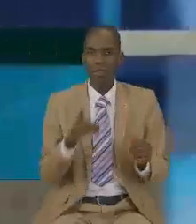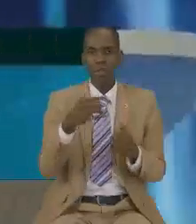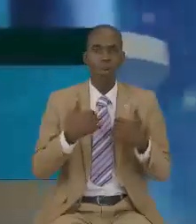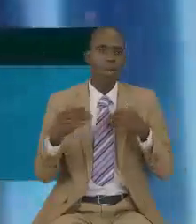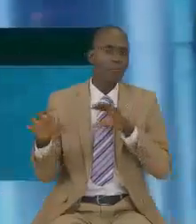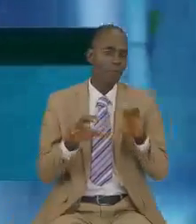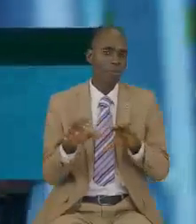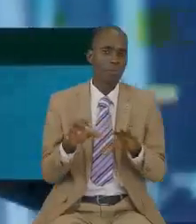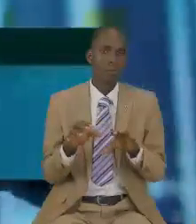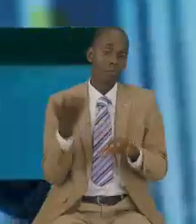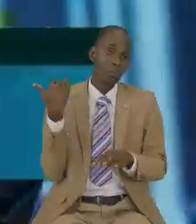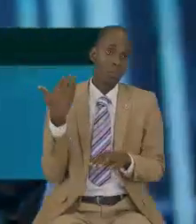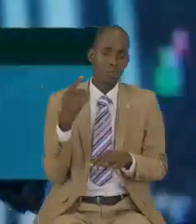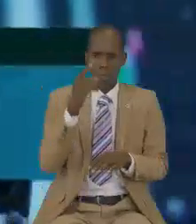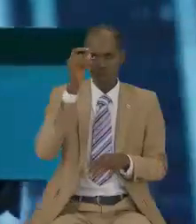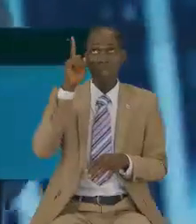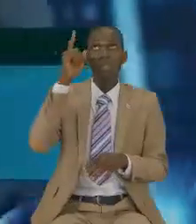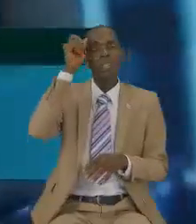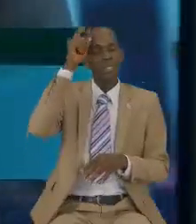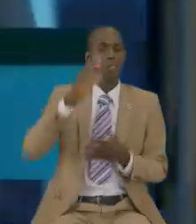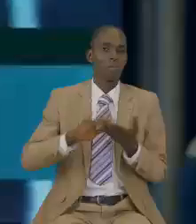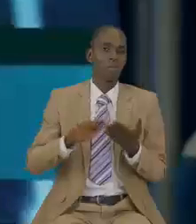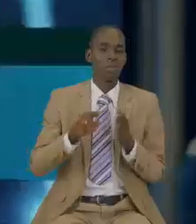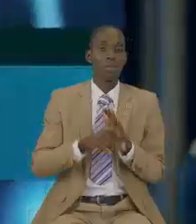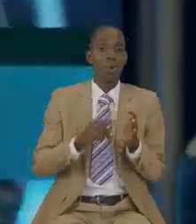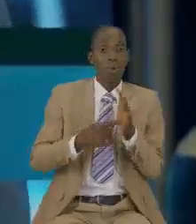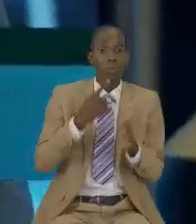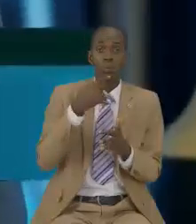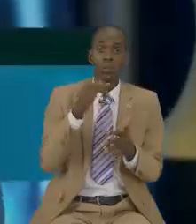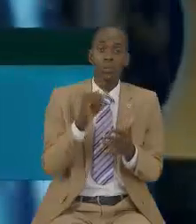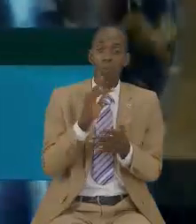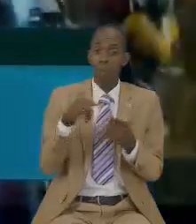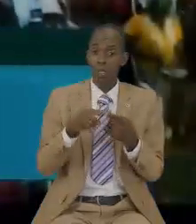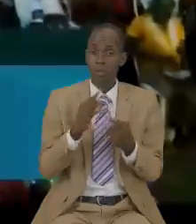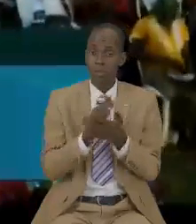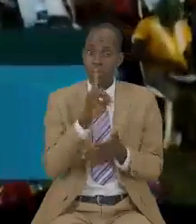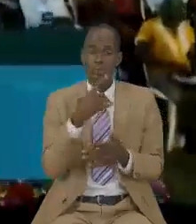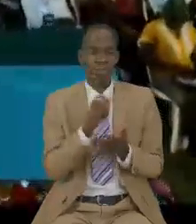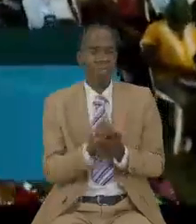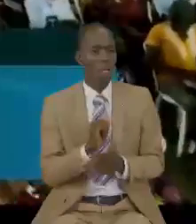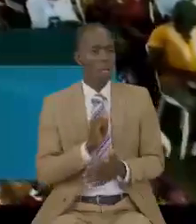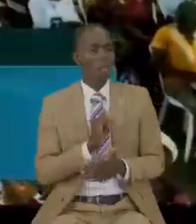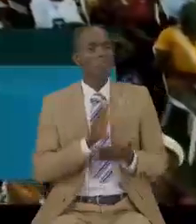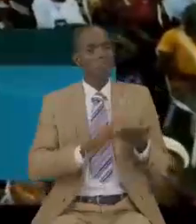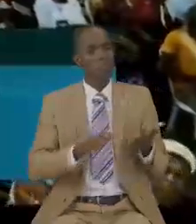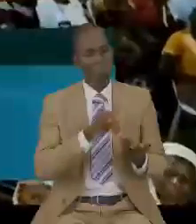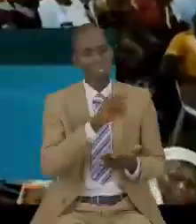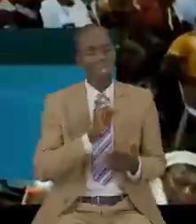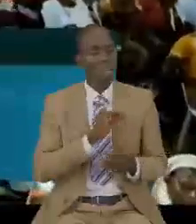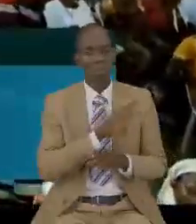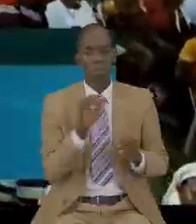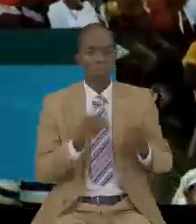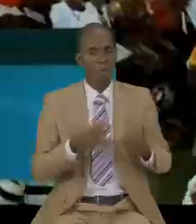Now, you understand forgiveness? When somebody says, I forgive you, that means I don't have any grudge against